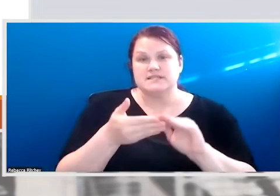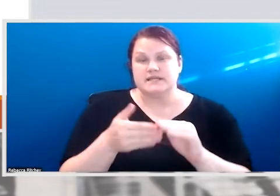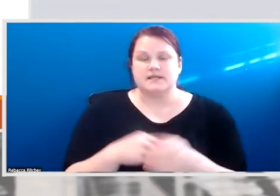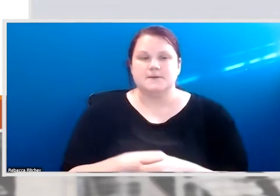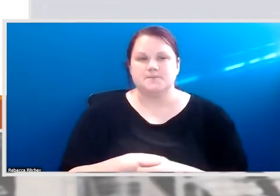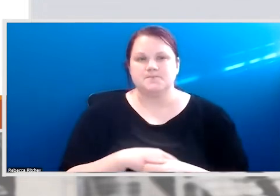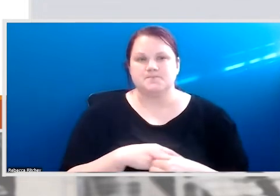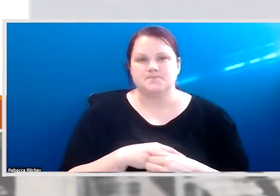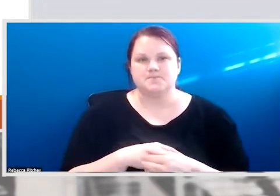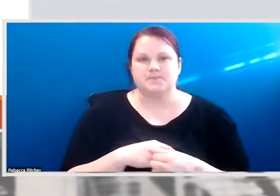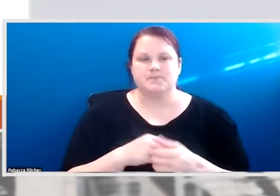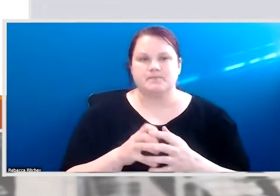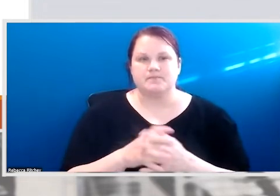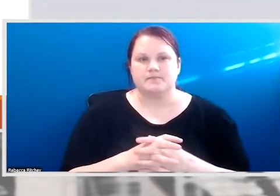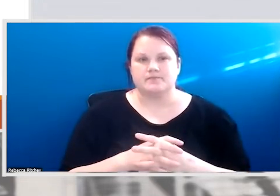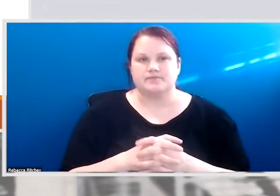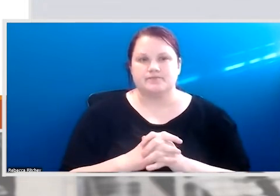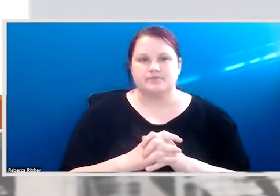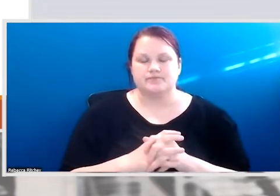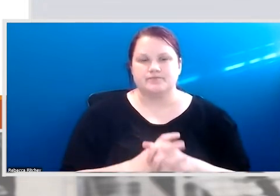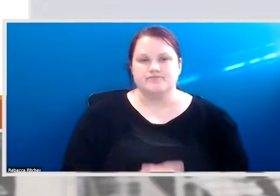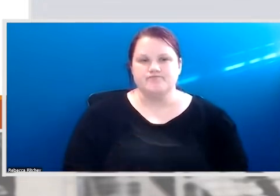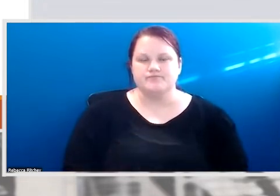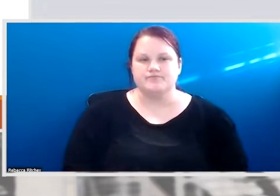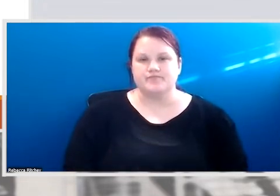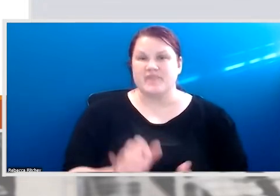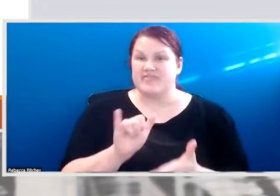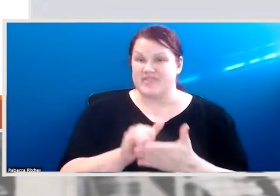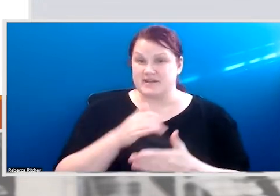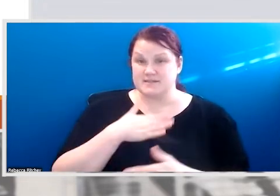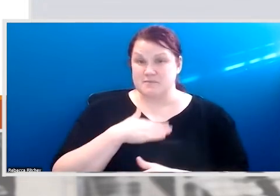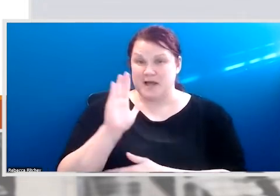And that is my presentation.